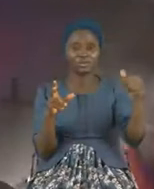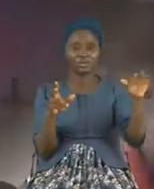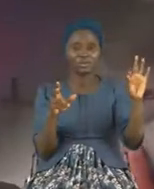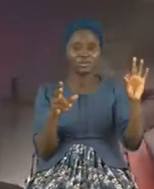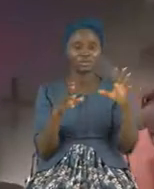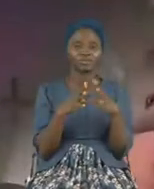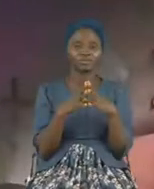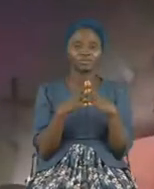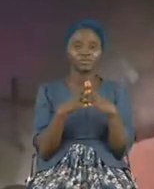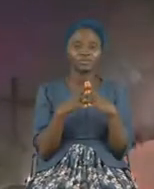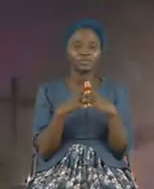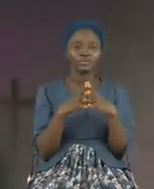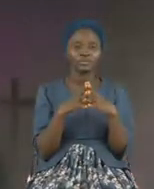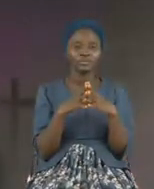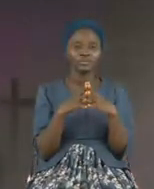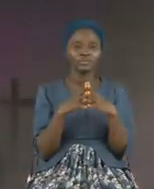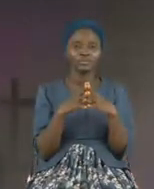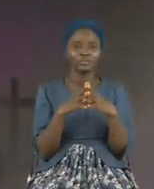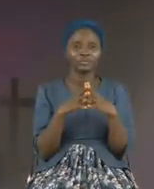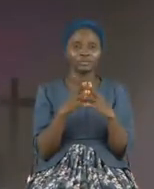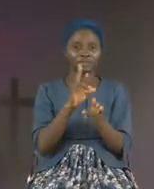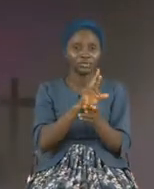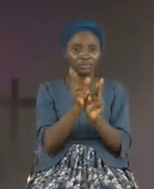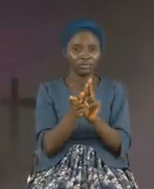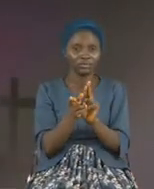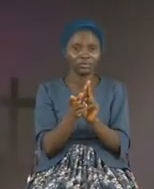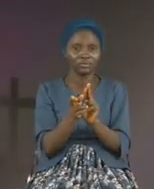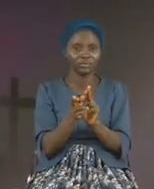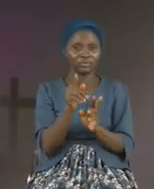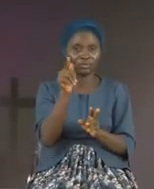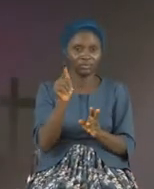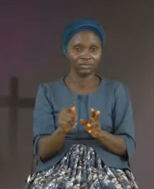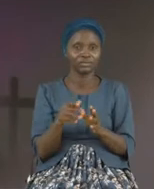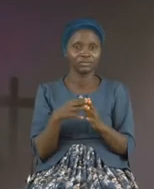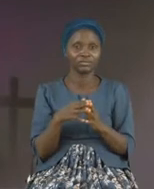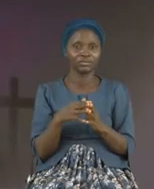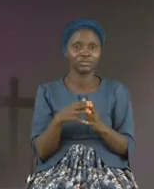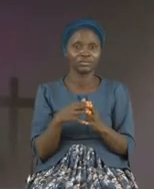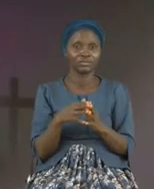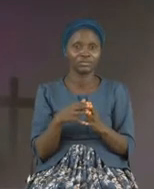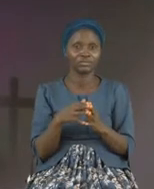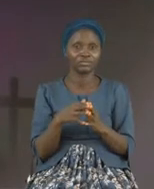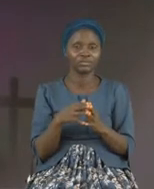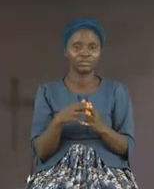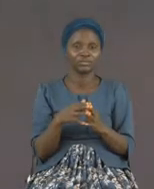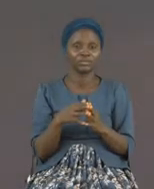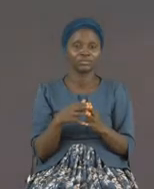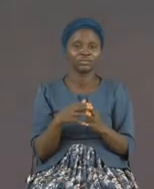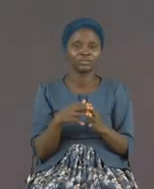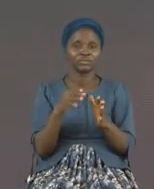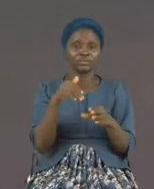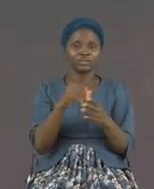verse 19. Repent ye therefore. That's what he said in chapter 2, verse